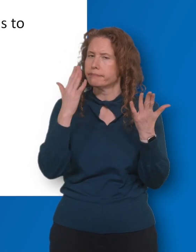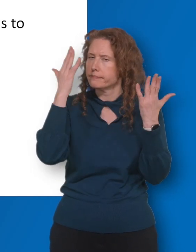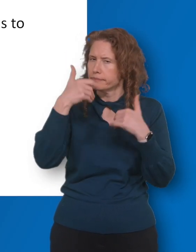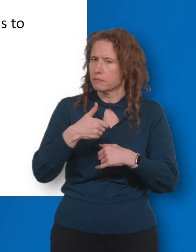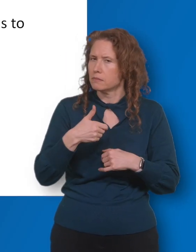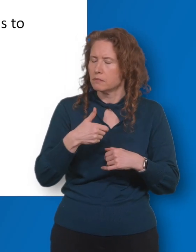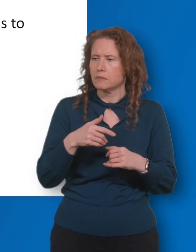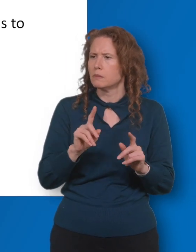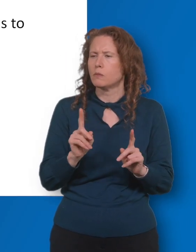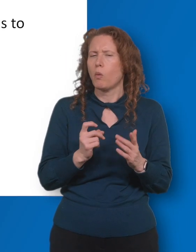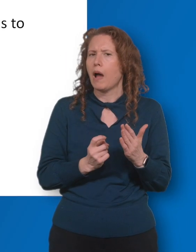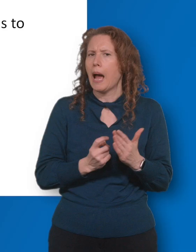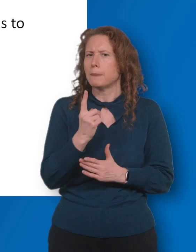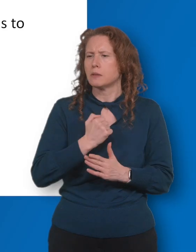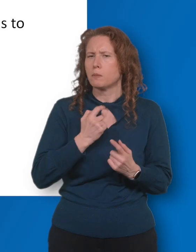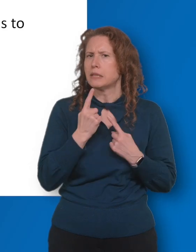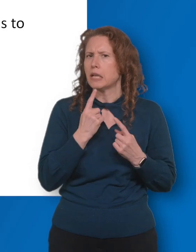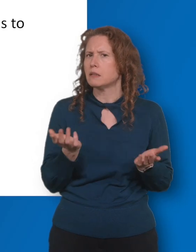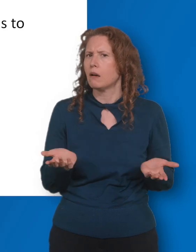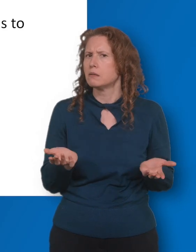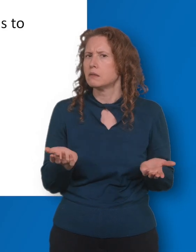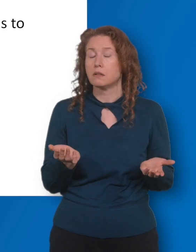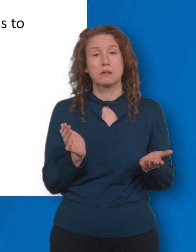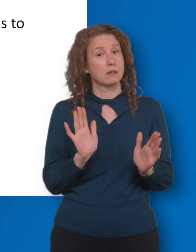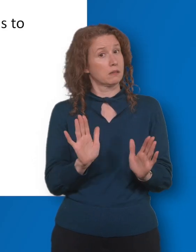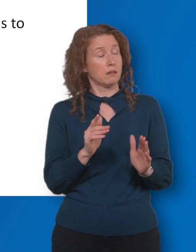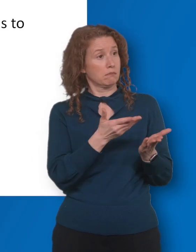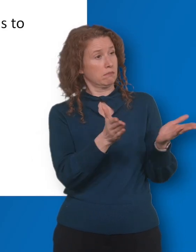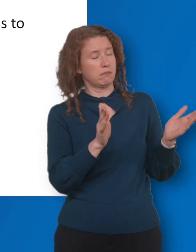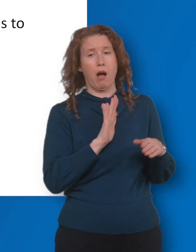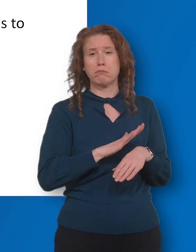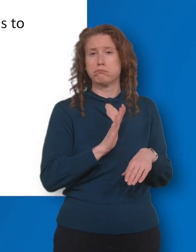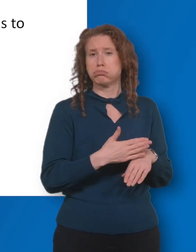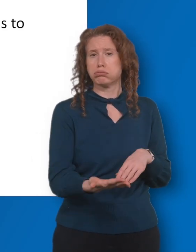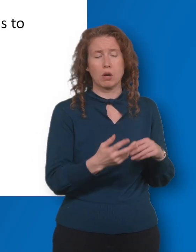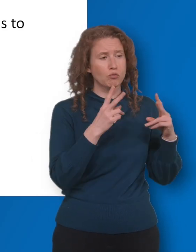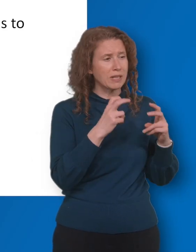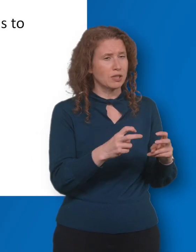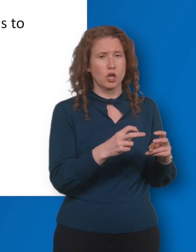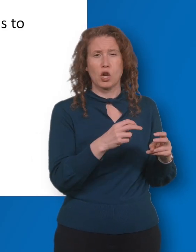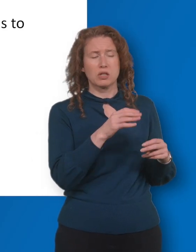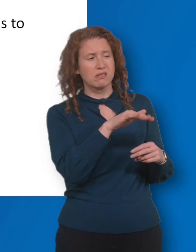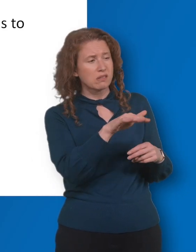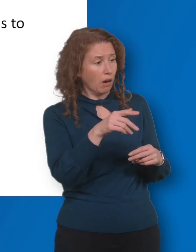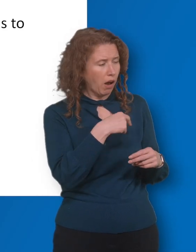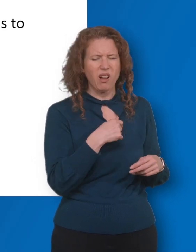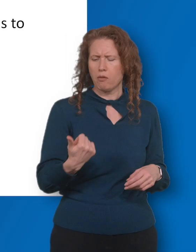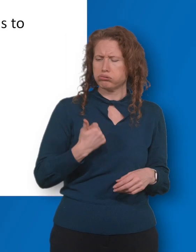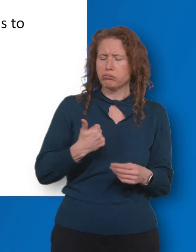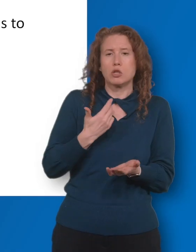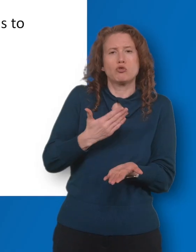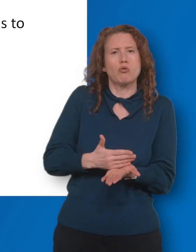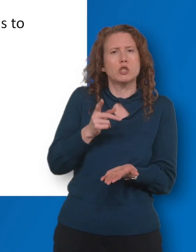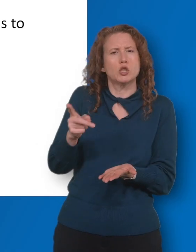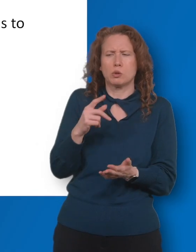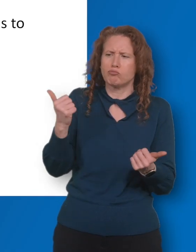what happens to their data. So much more than in other research settings where I found that people kind of trusted us to do a good job.